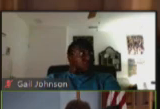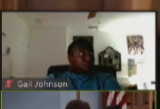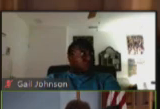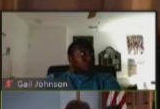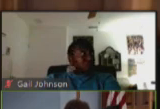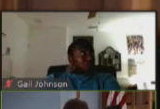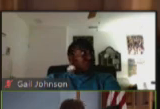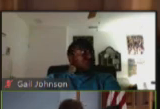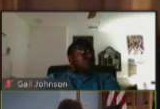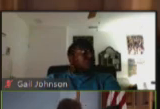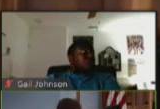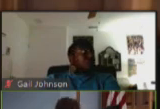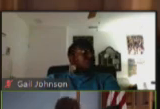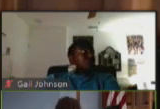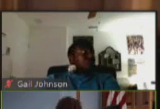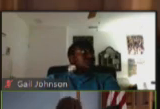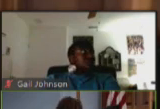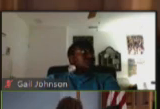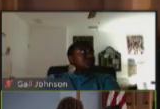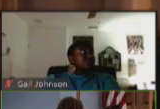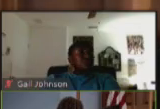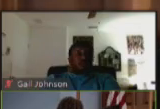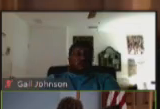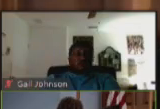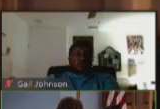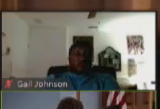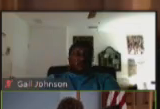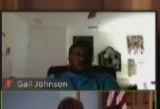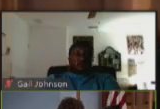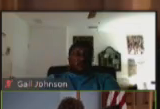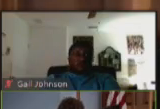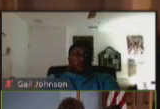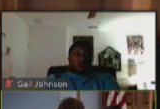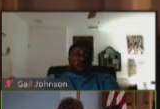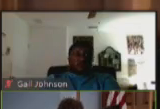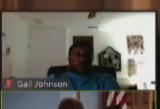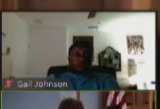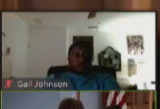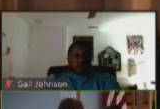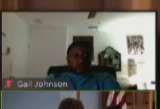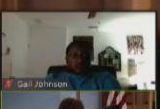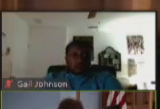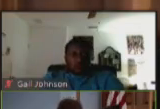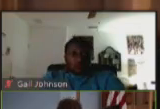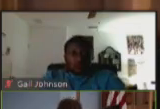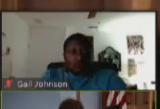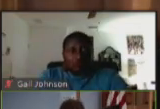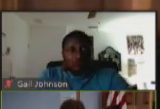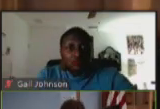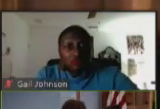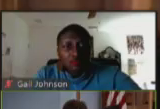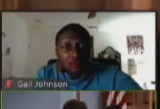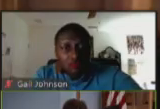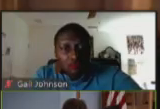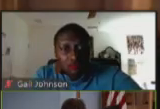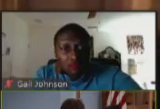January, I believe. But the board, I'm sorry, not the CRA, but the advisory board submitted their annual report,